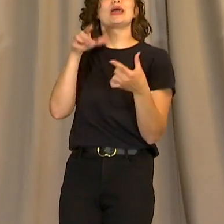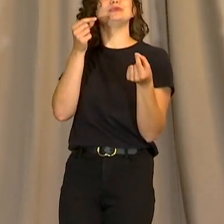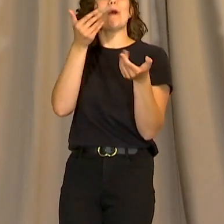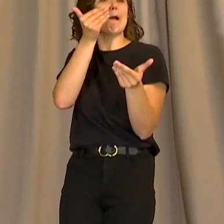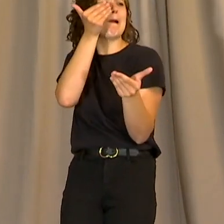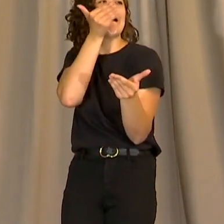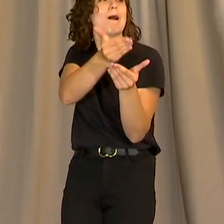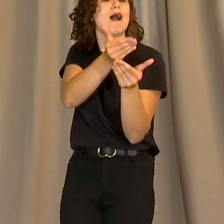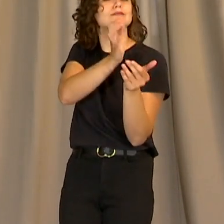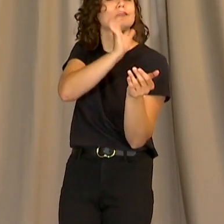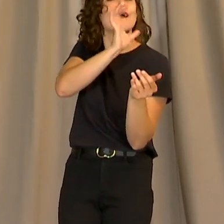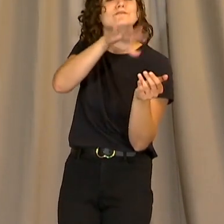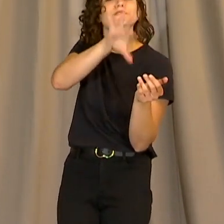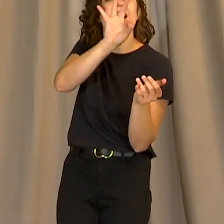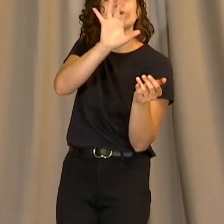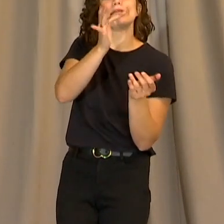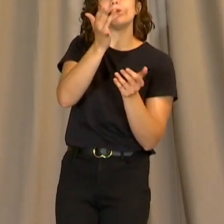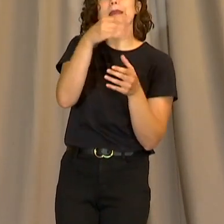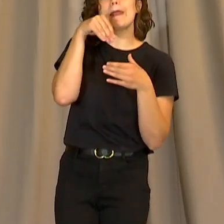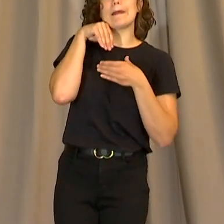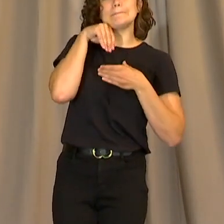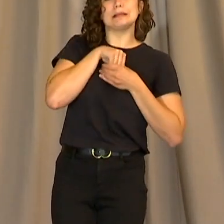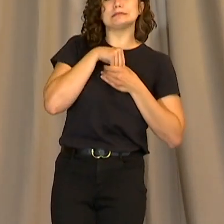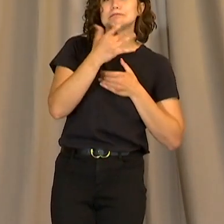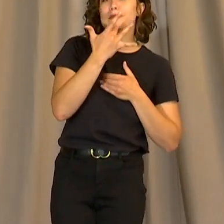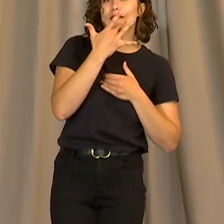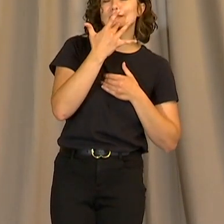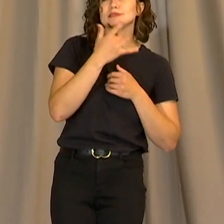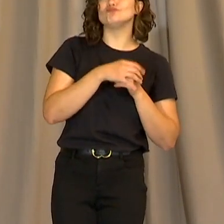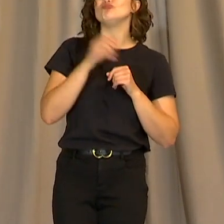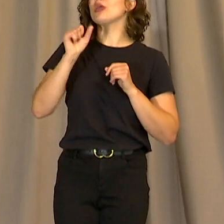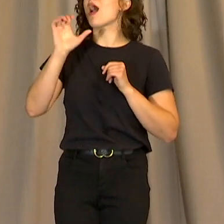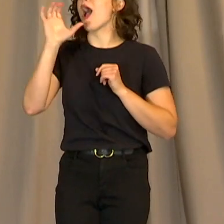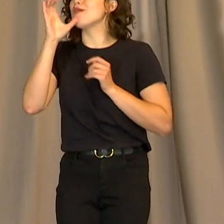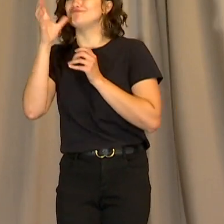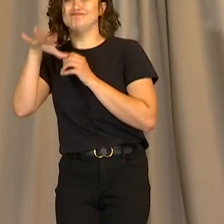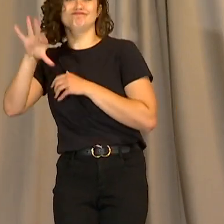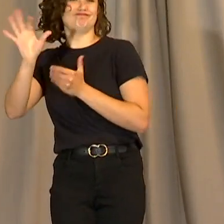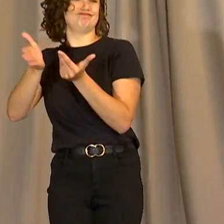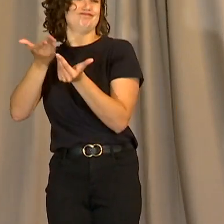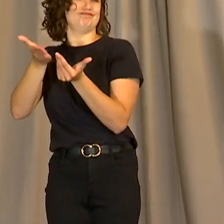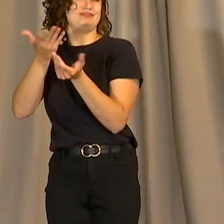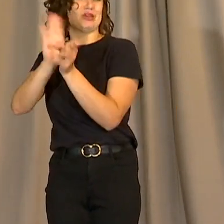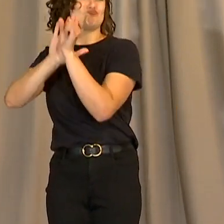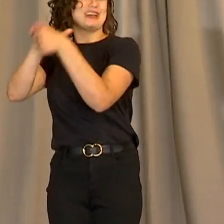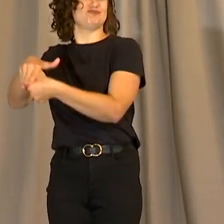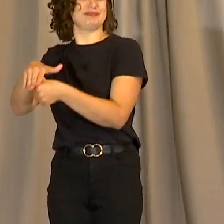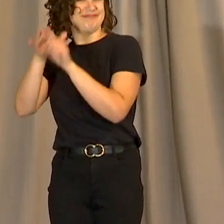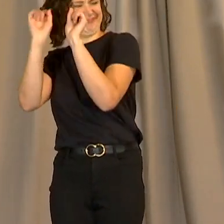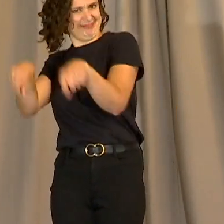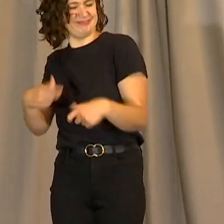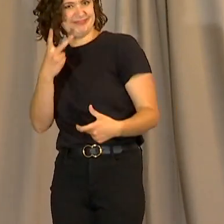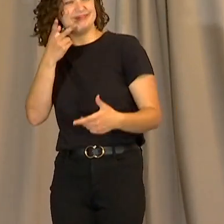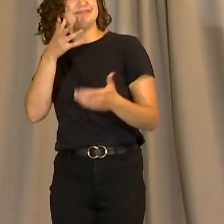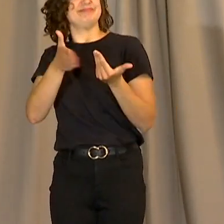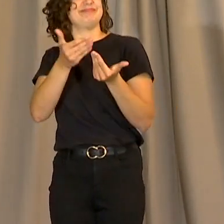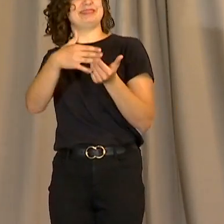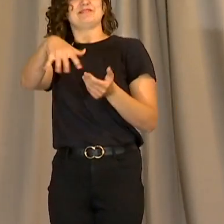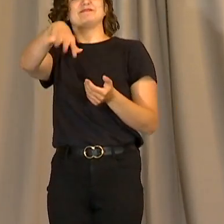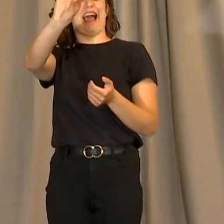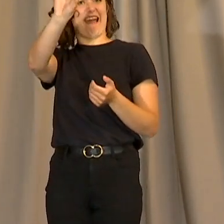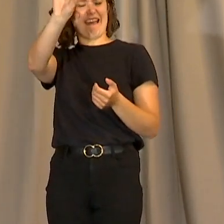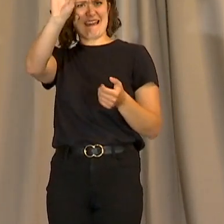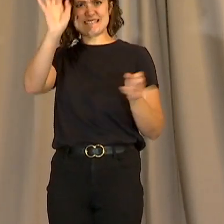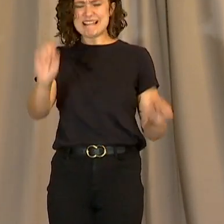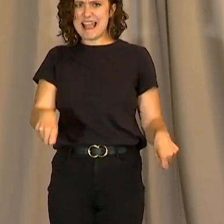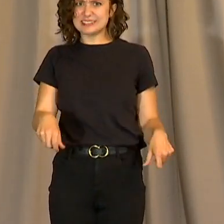bias, and you can go around the corner and see where there's oppression, right? You could see where there's suppression anywhere. So you don't have to go far. In